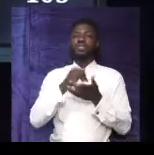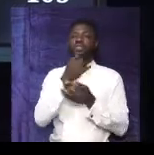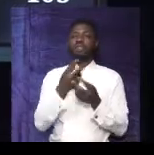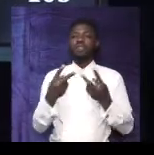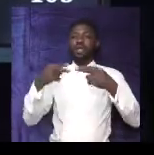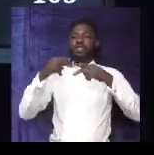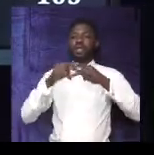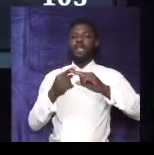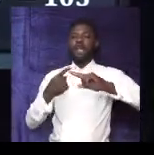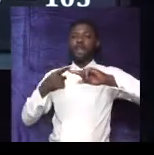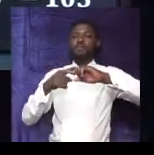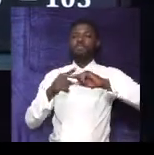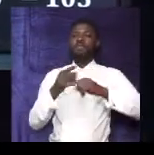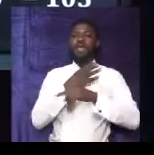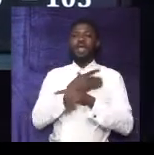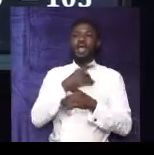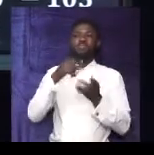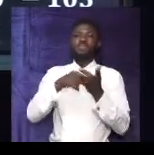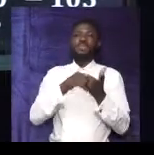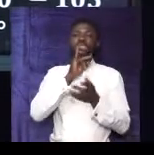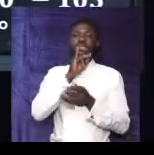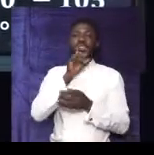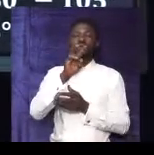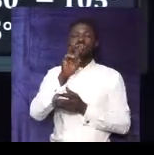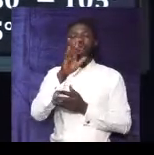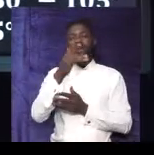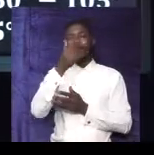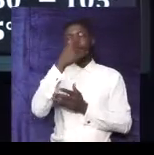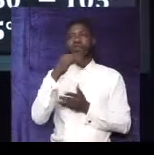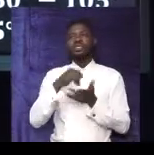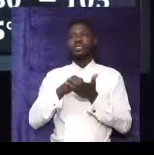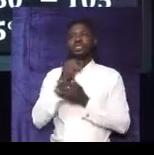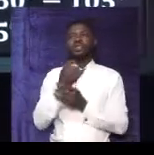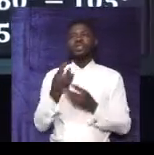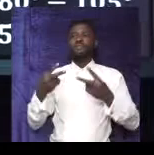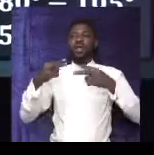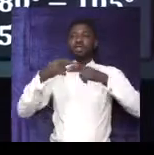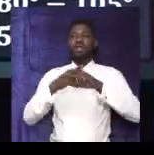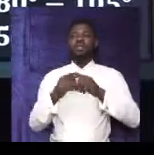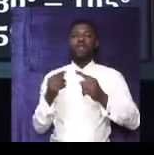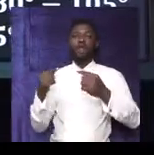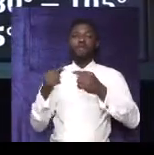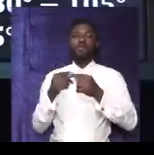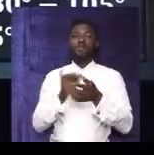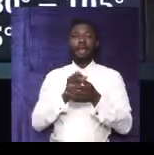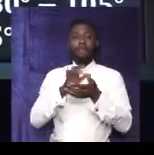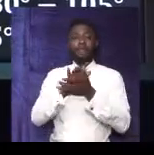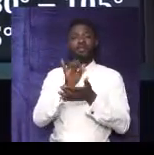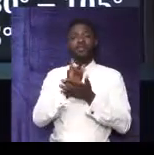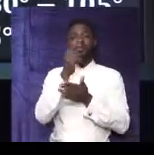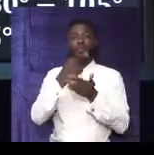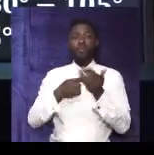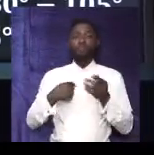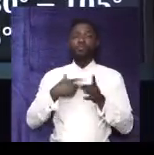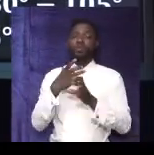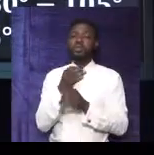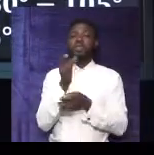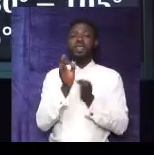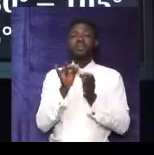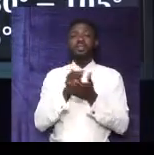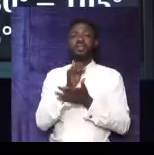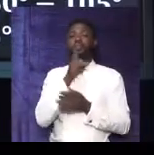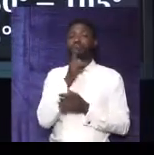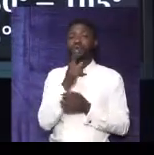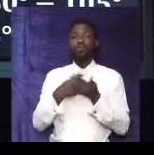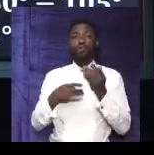80 because it is vertically opposite to this one, and this is 25 because it is vertically opposite to this one. I believe that is what you got, my